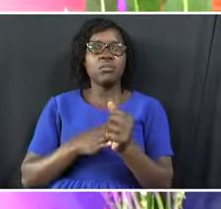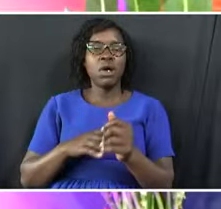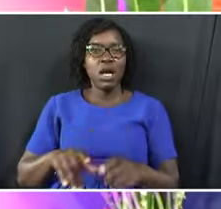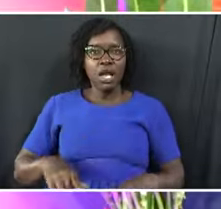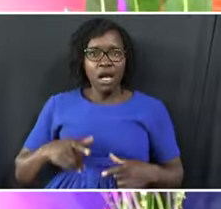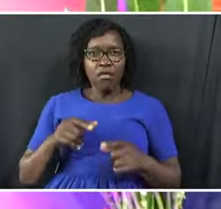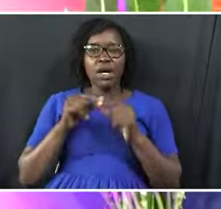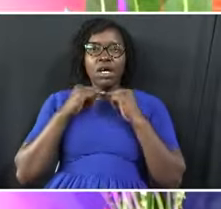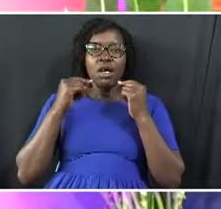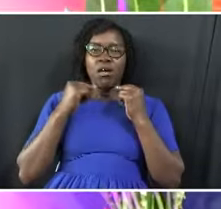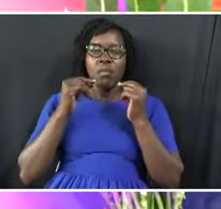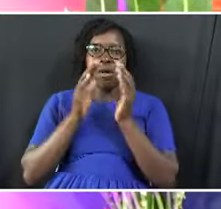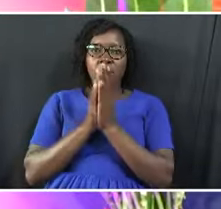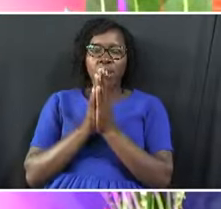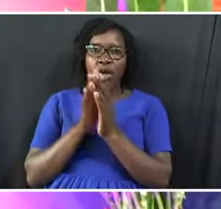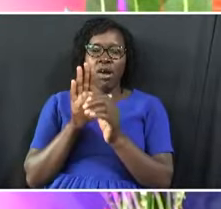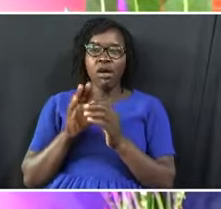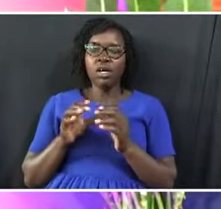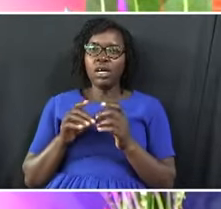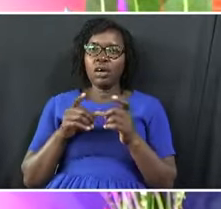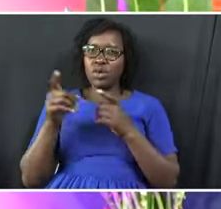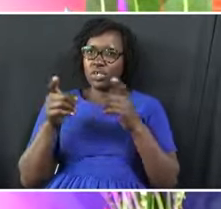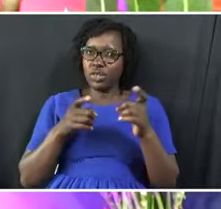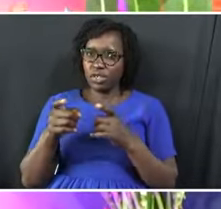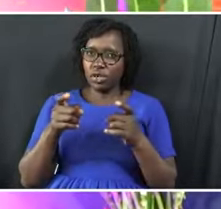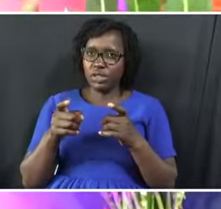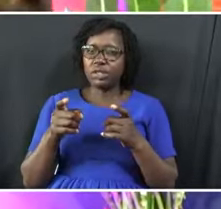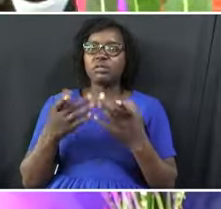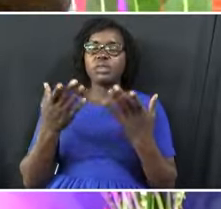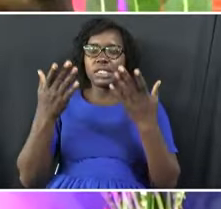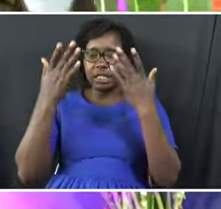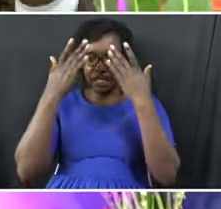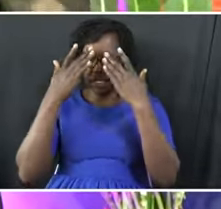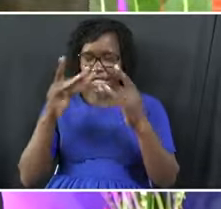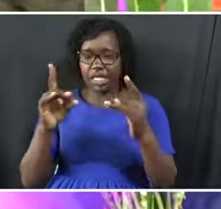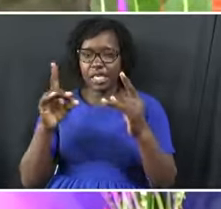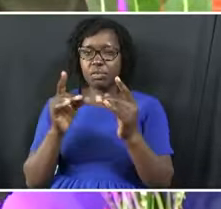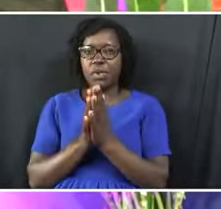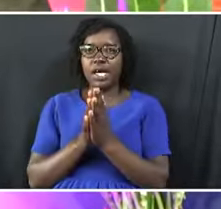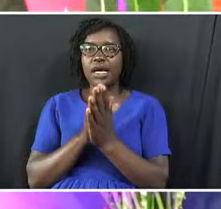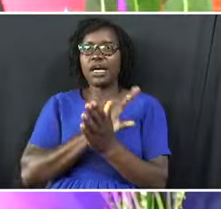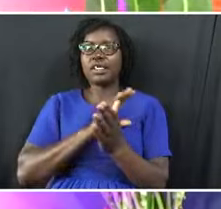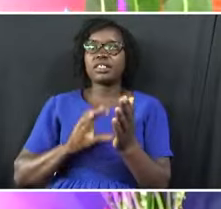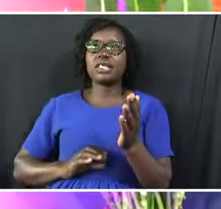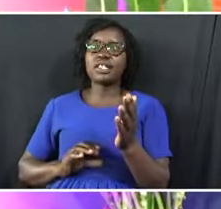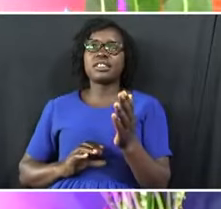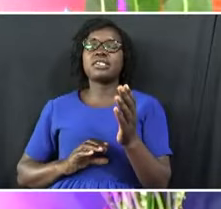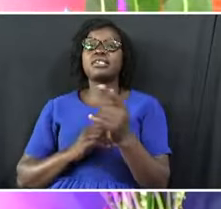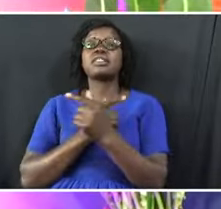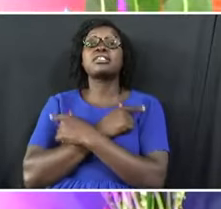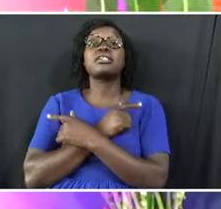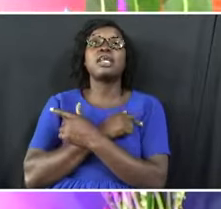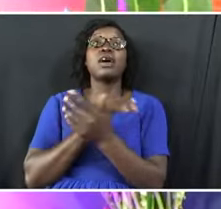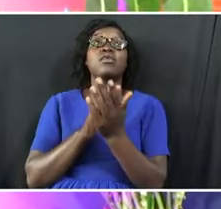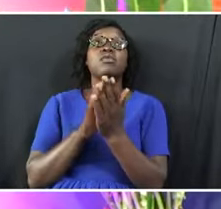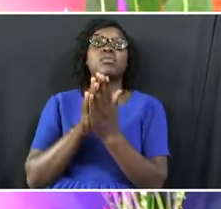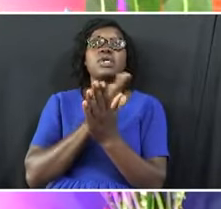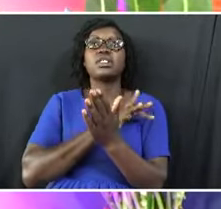pastor be compelled, be informed by Christ's love. Praise the